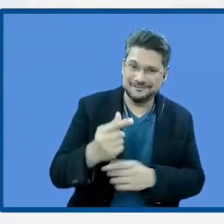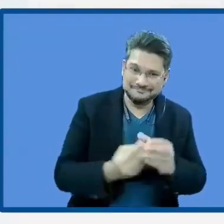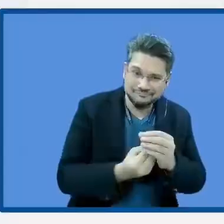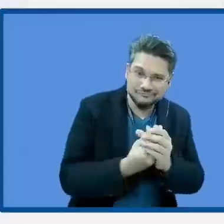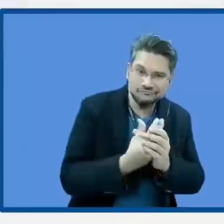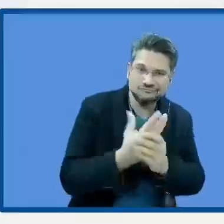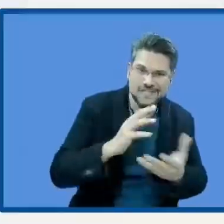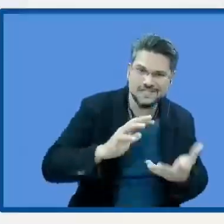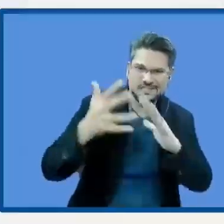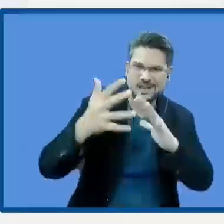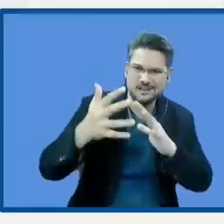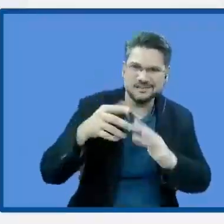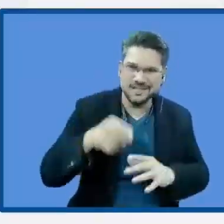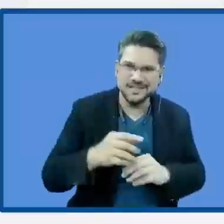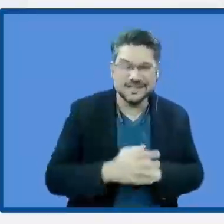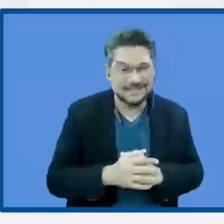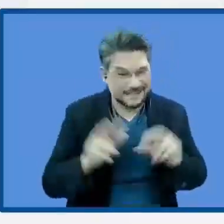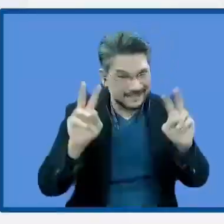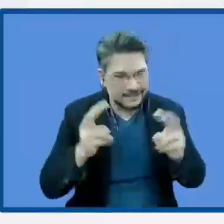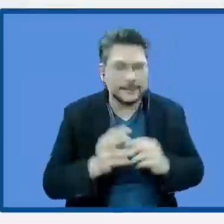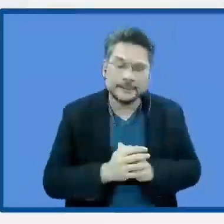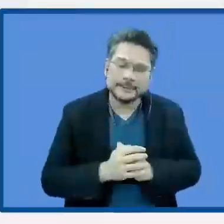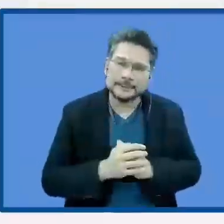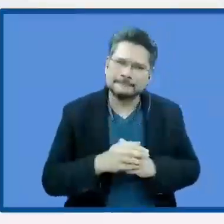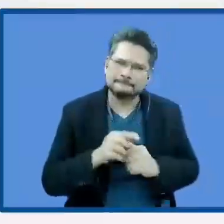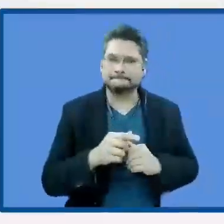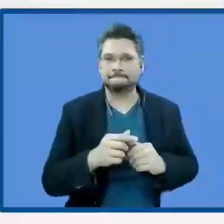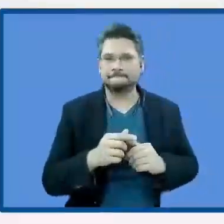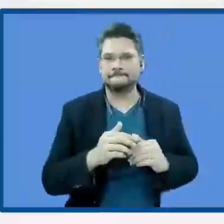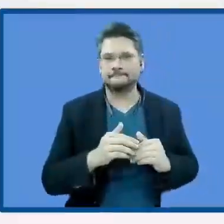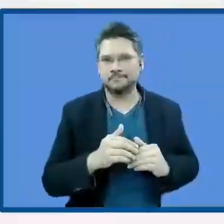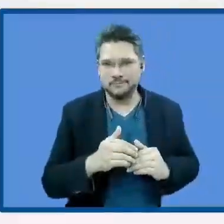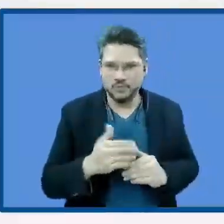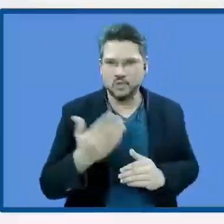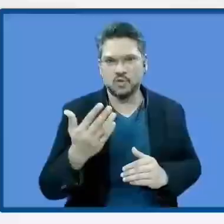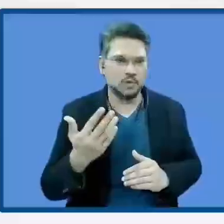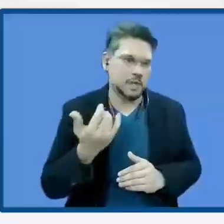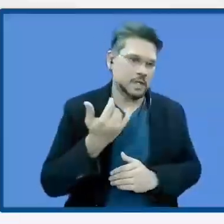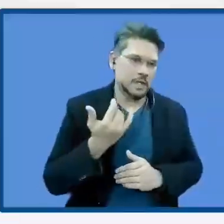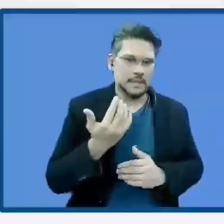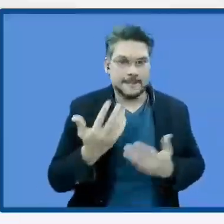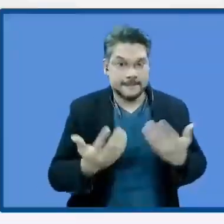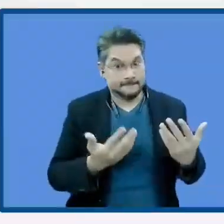And it is obvious that if we